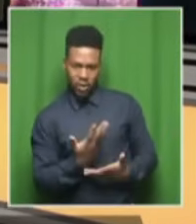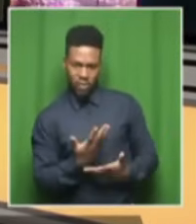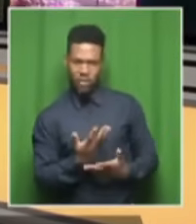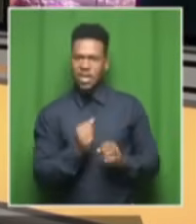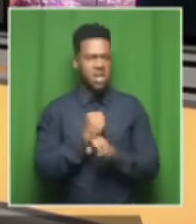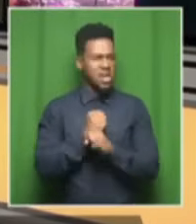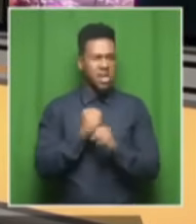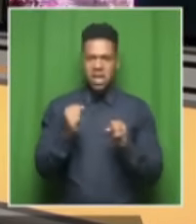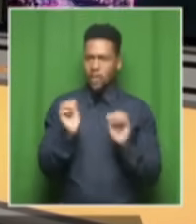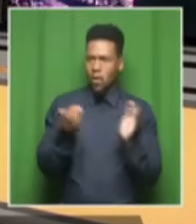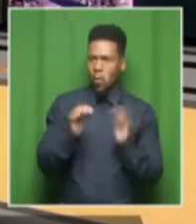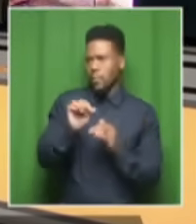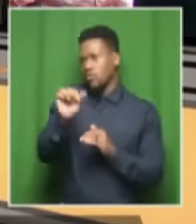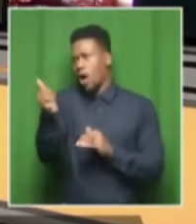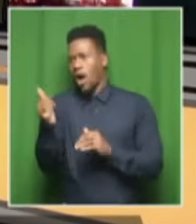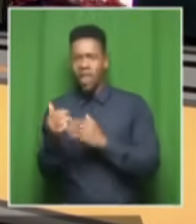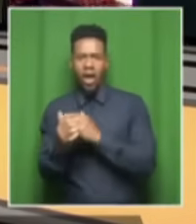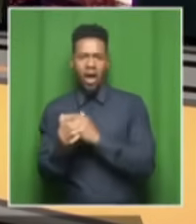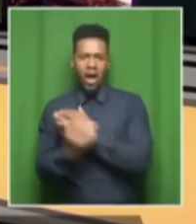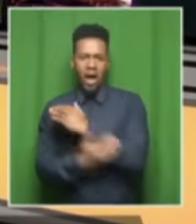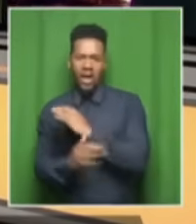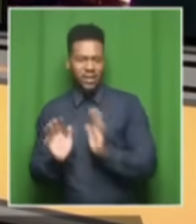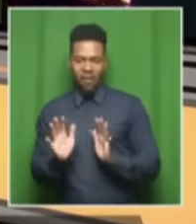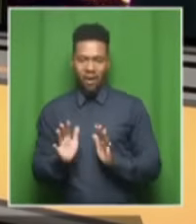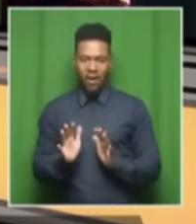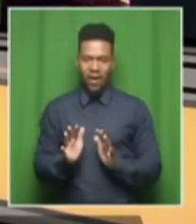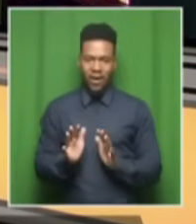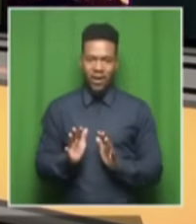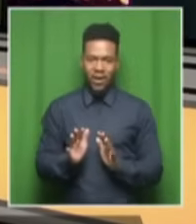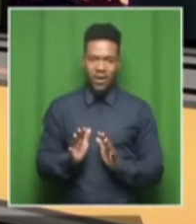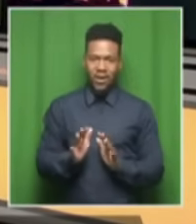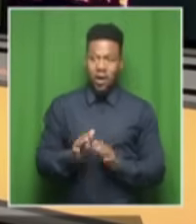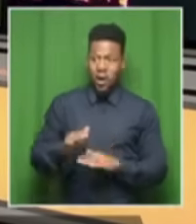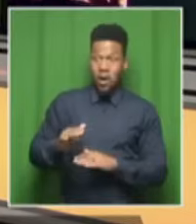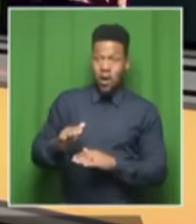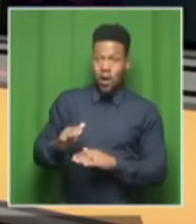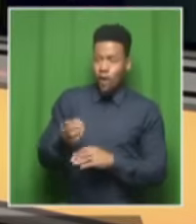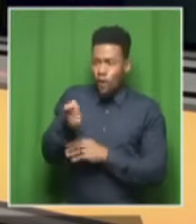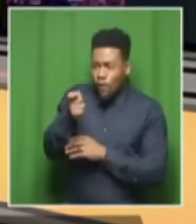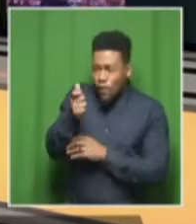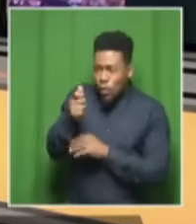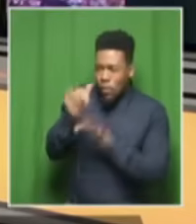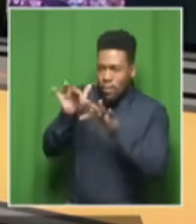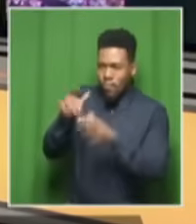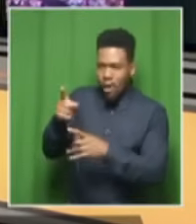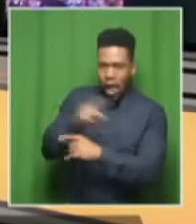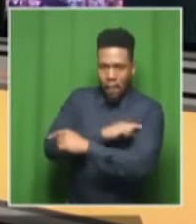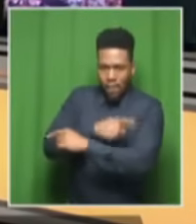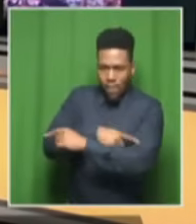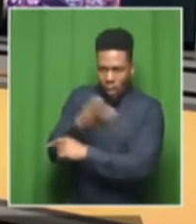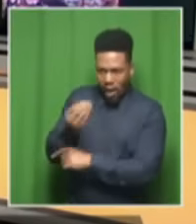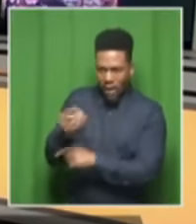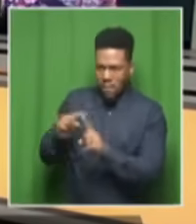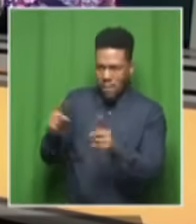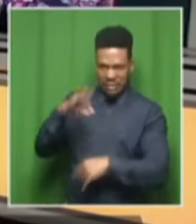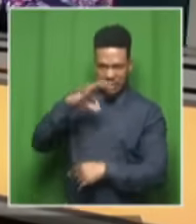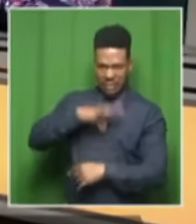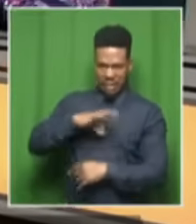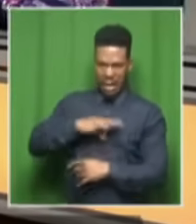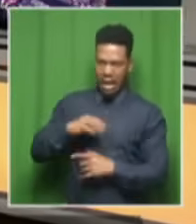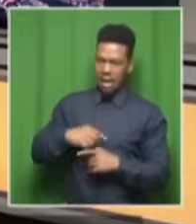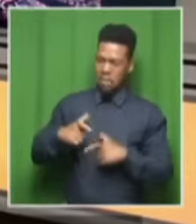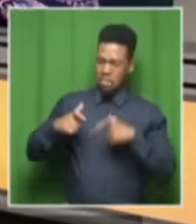more developed economies that have less people in power, that pay a lot less than we do to ministers, deputy ministers, and all the